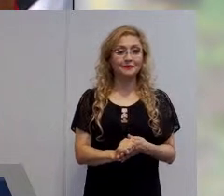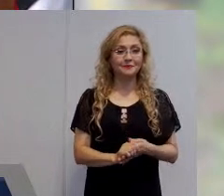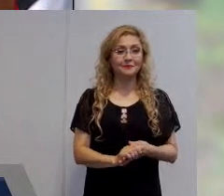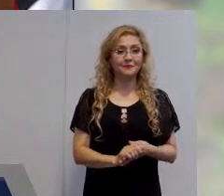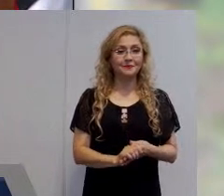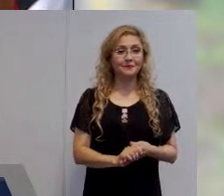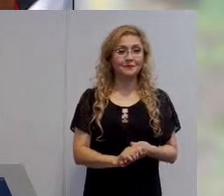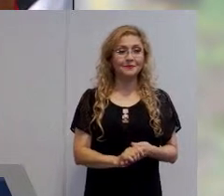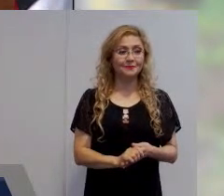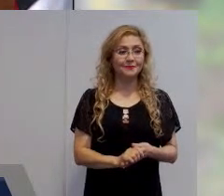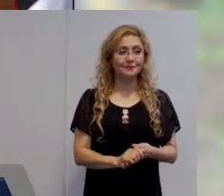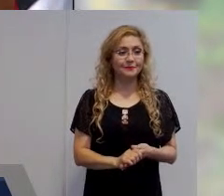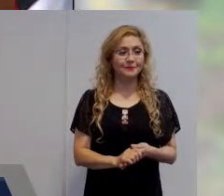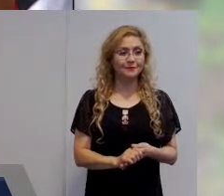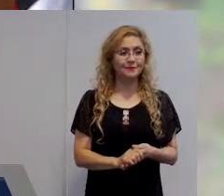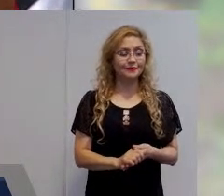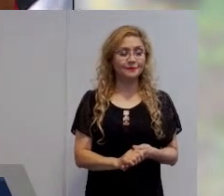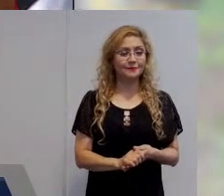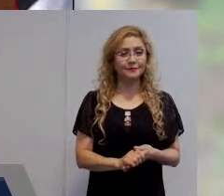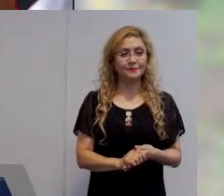Belize.